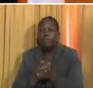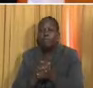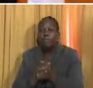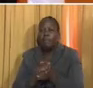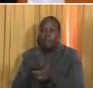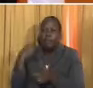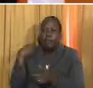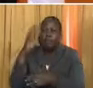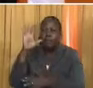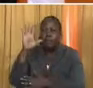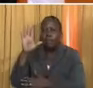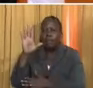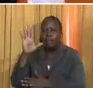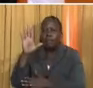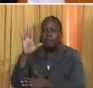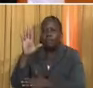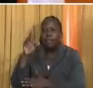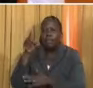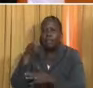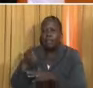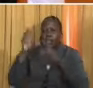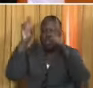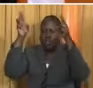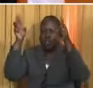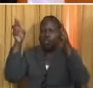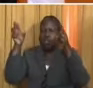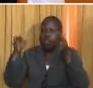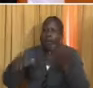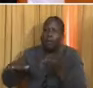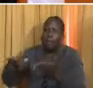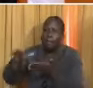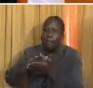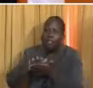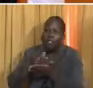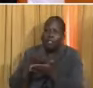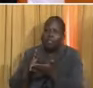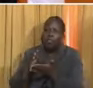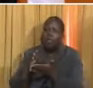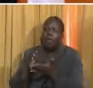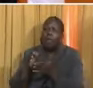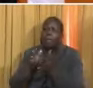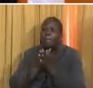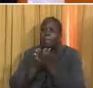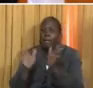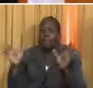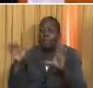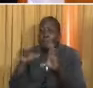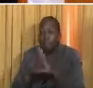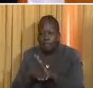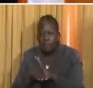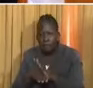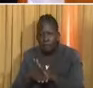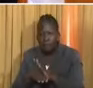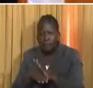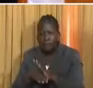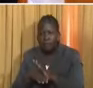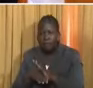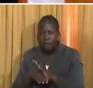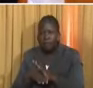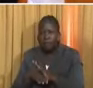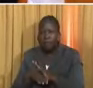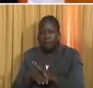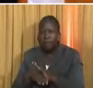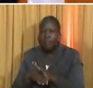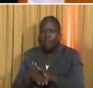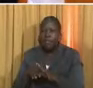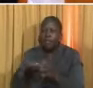fifth issue was the place of public participation. The twin questions before us are specific. The